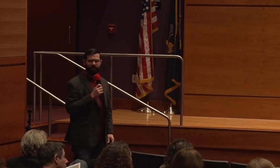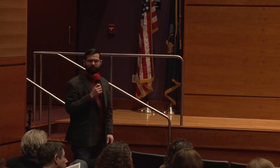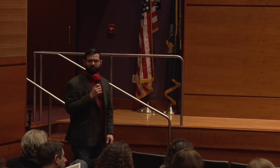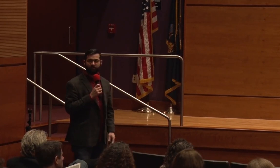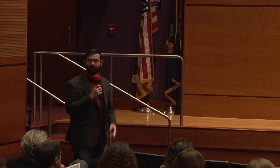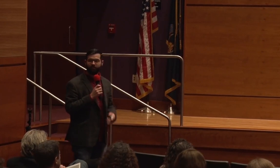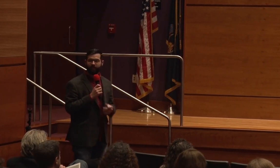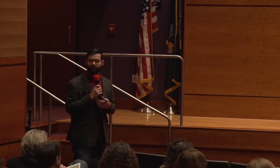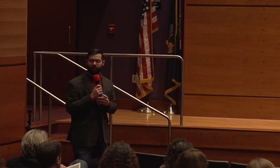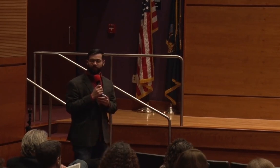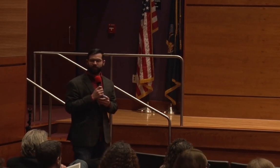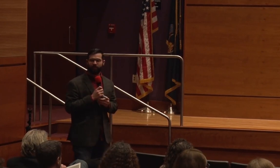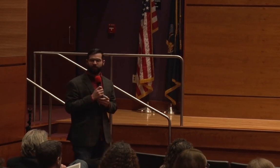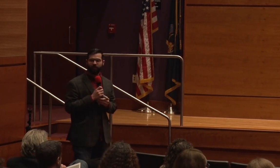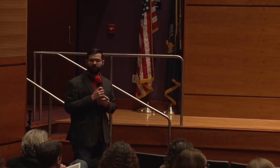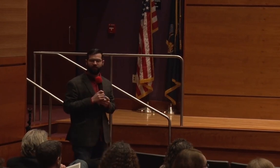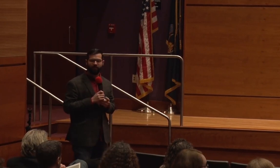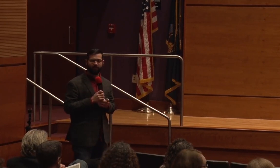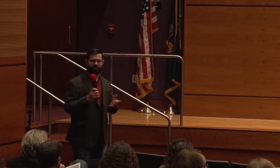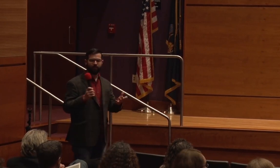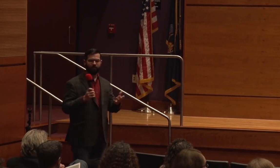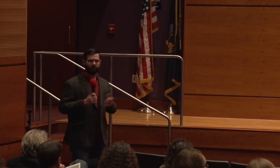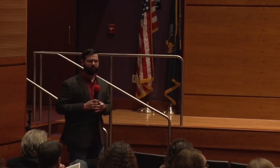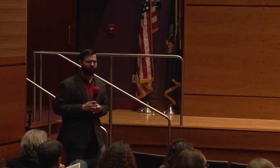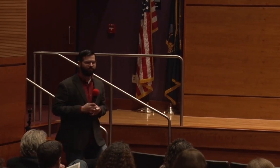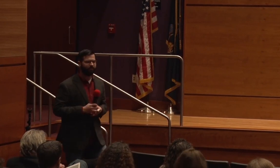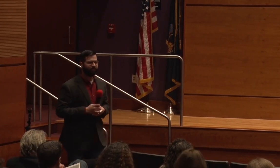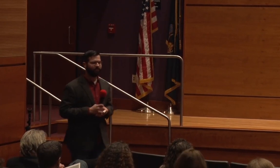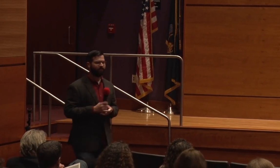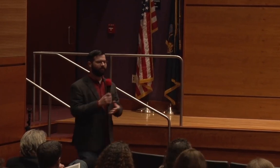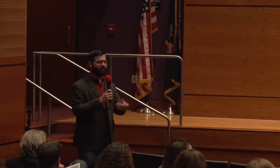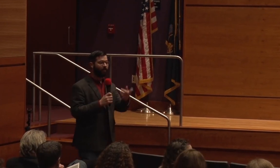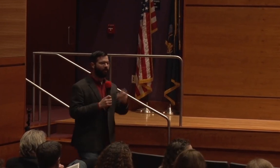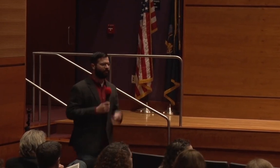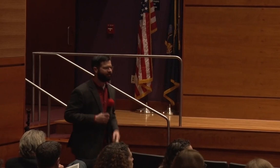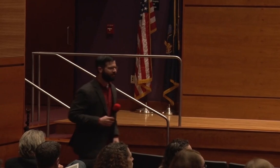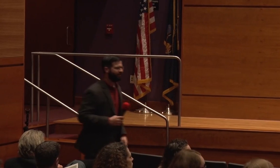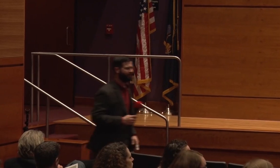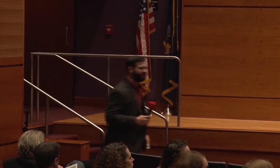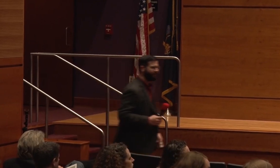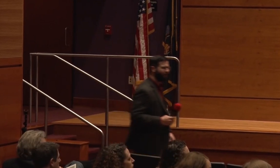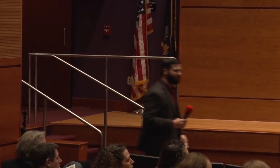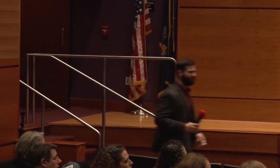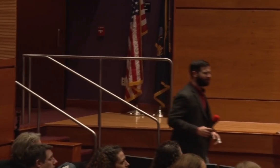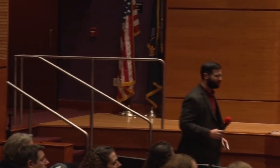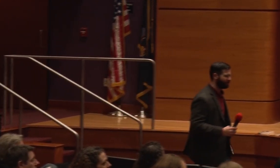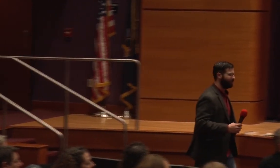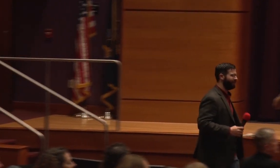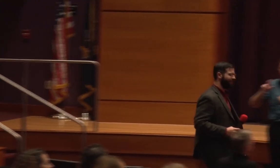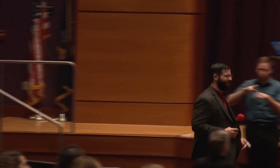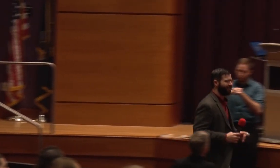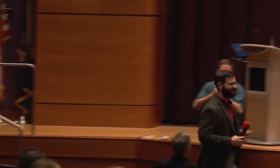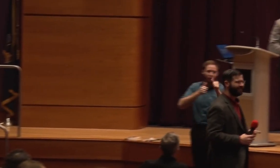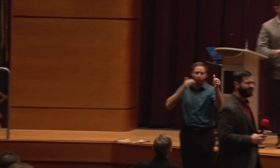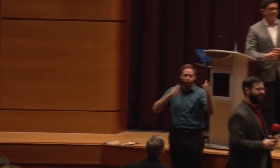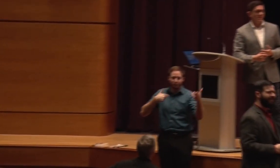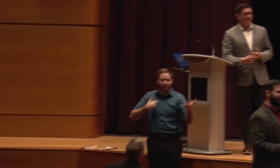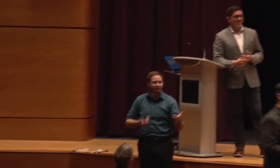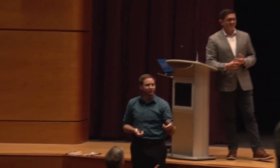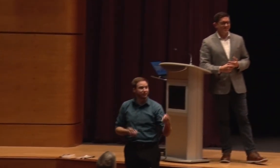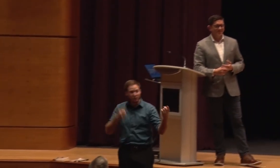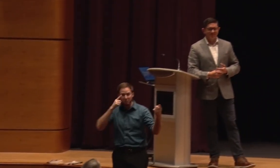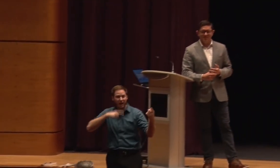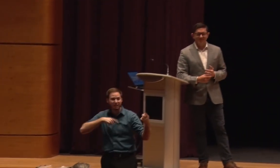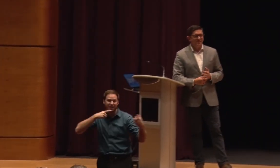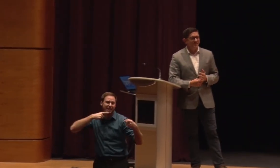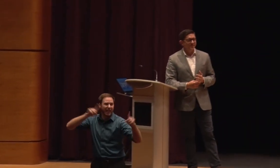be taking questions. Anybody would like to contribute? Yeah, back. Of course, the front person. Well, can I just be loud?